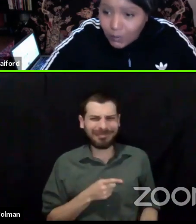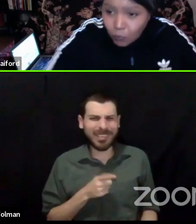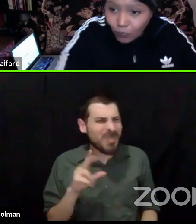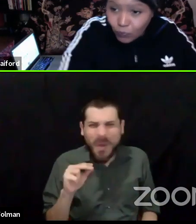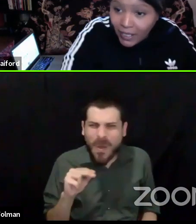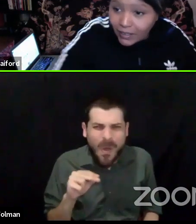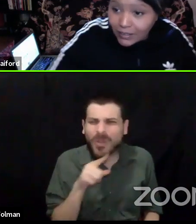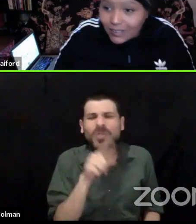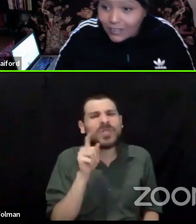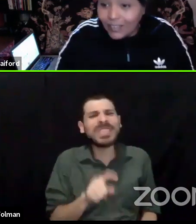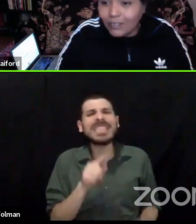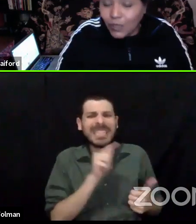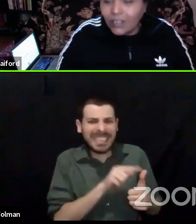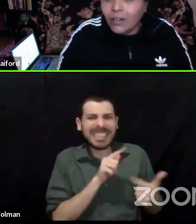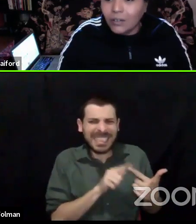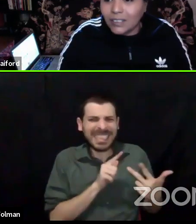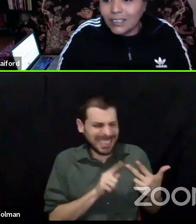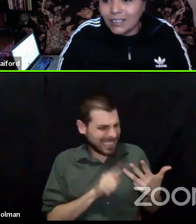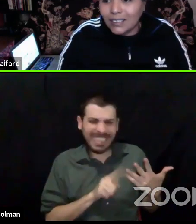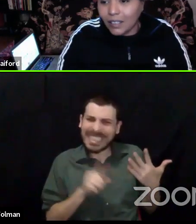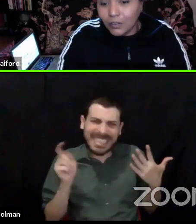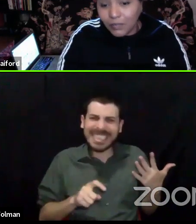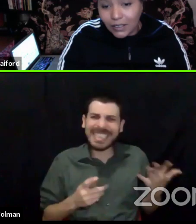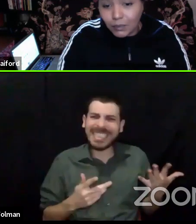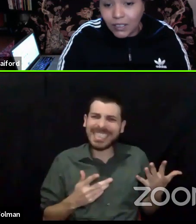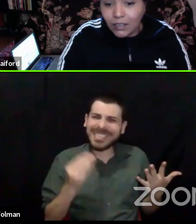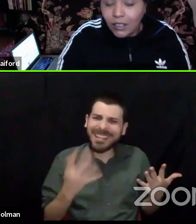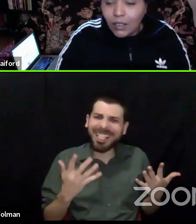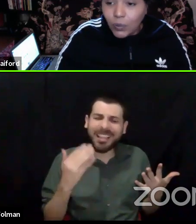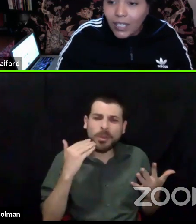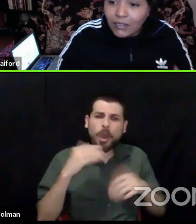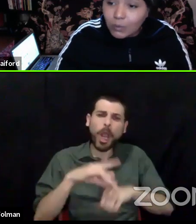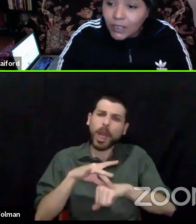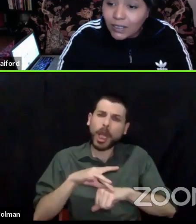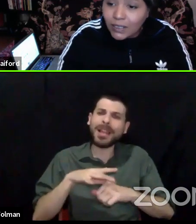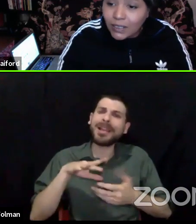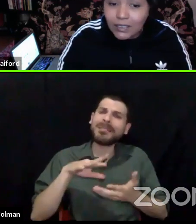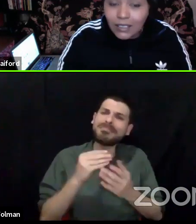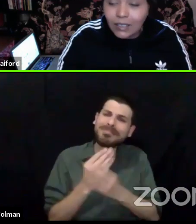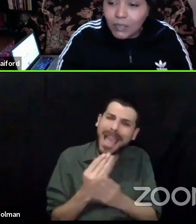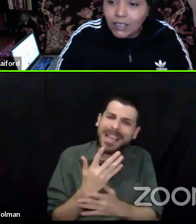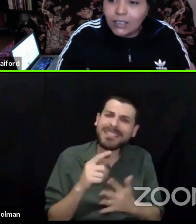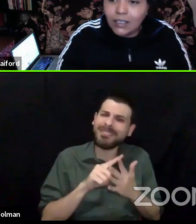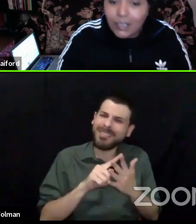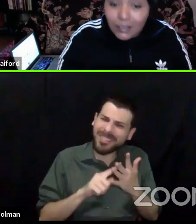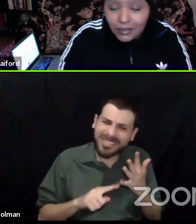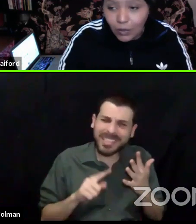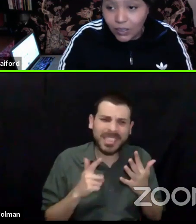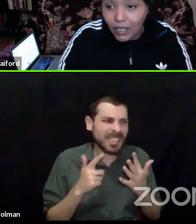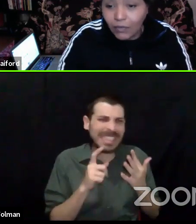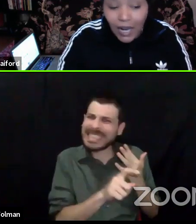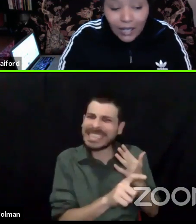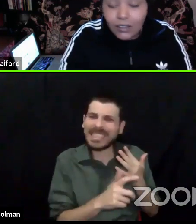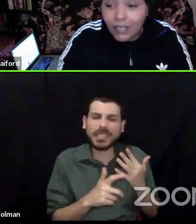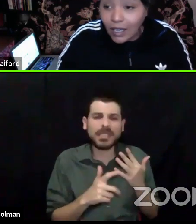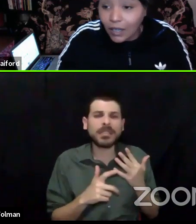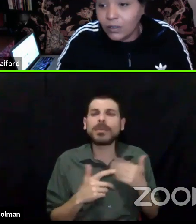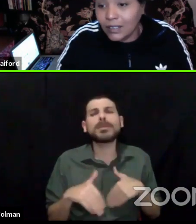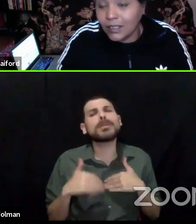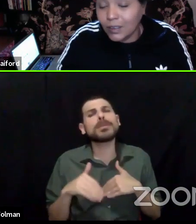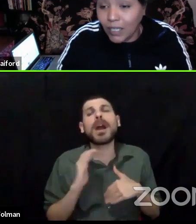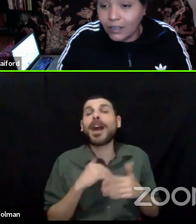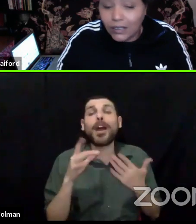from plants. You know, we know this is how the earth is, but we have to bring that mindset in because the leaders that we have, I look at